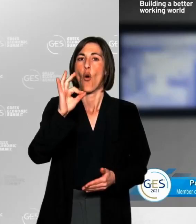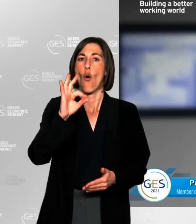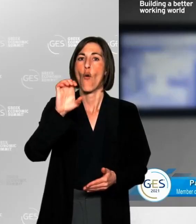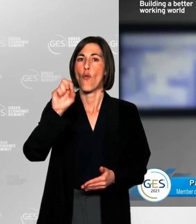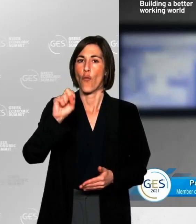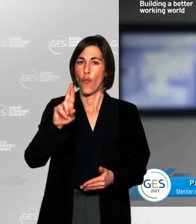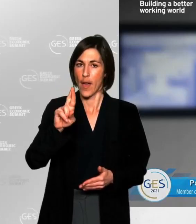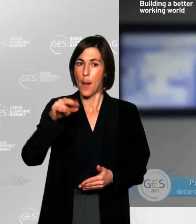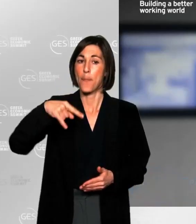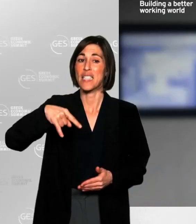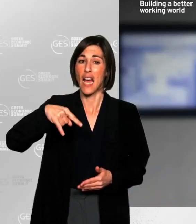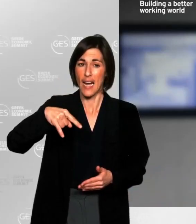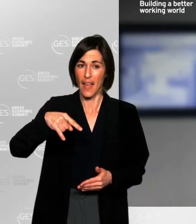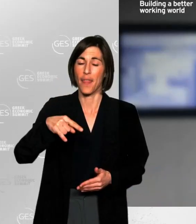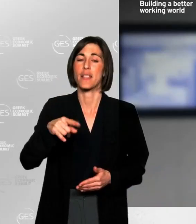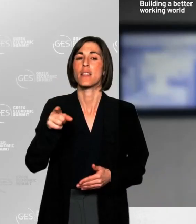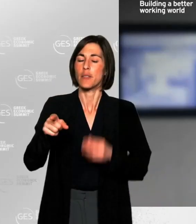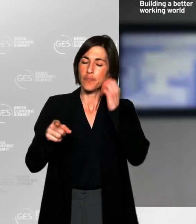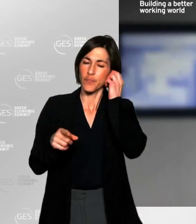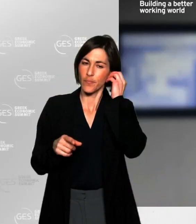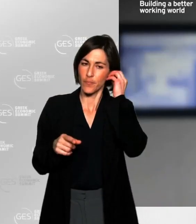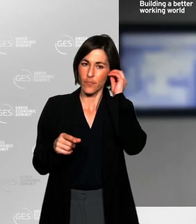of Economics at London School of Economics.